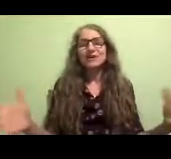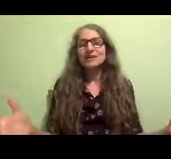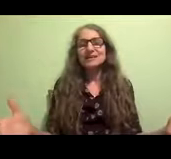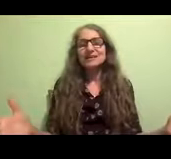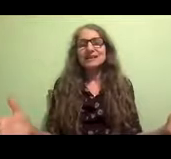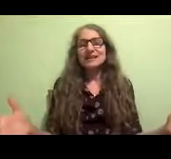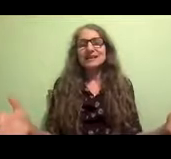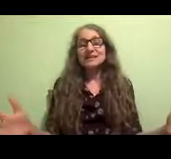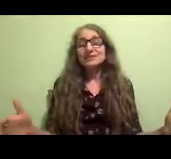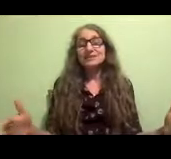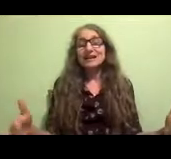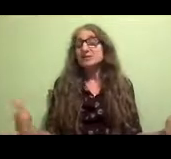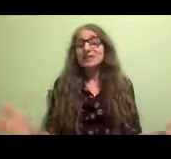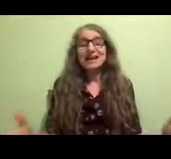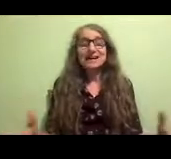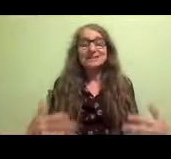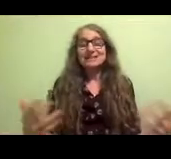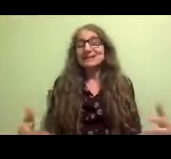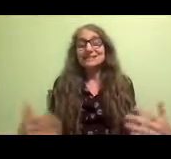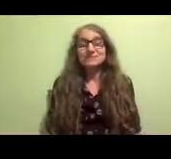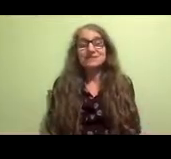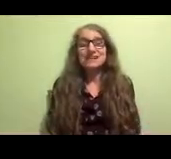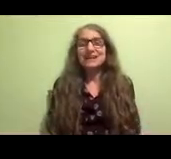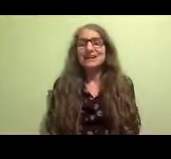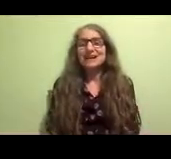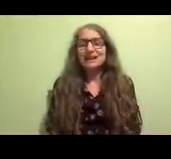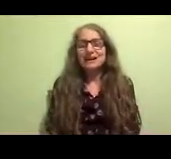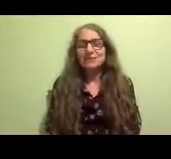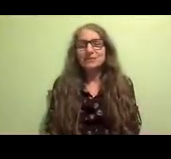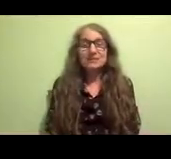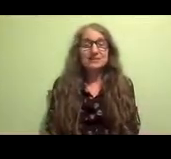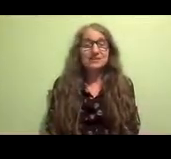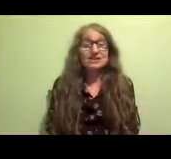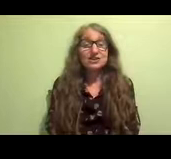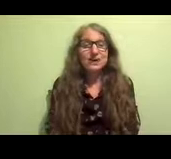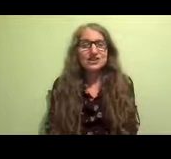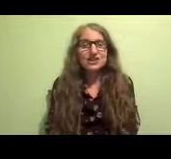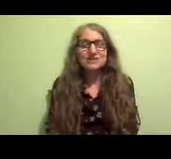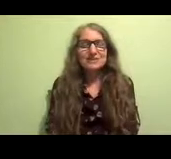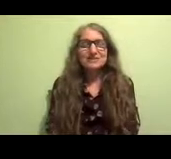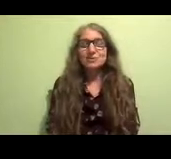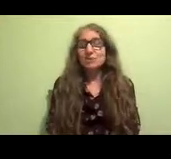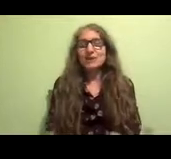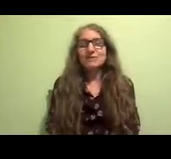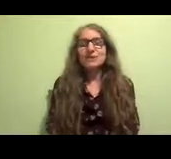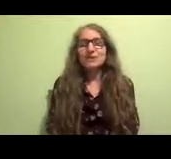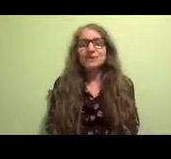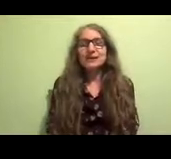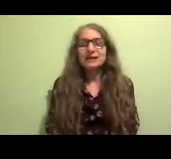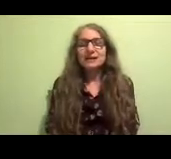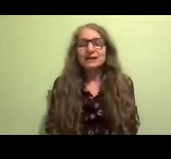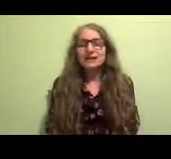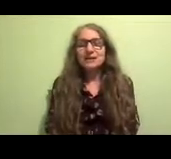other artists as we can, as is befitting to the situation, to whatever you're